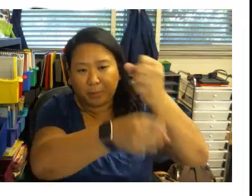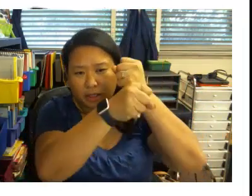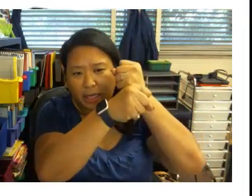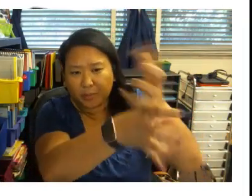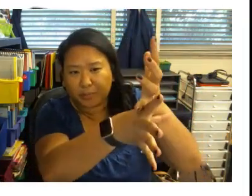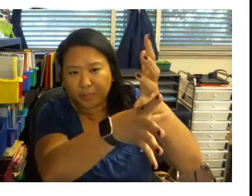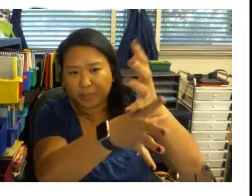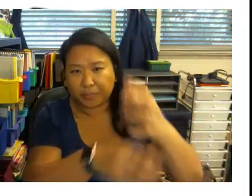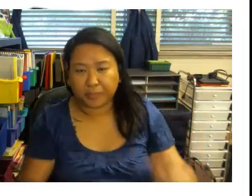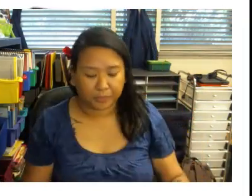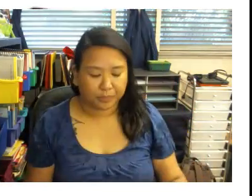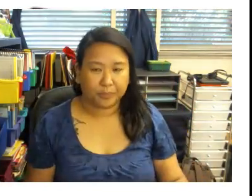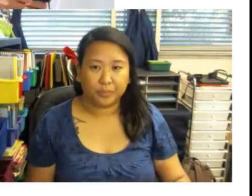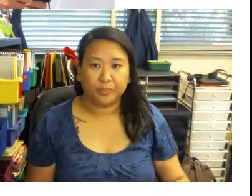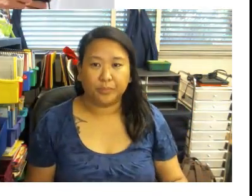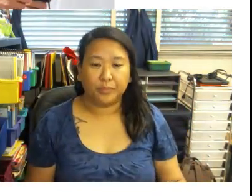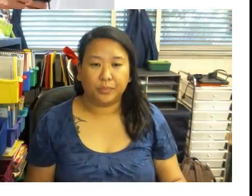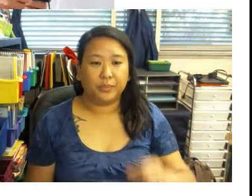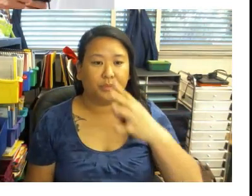Reprimand, bawl out.